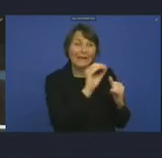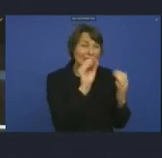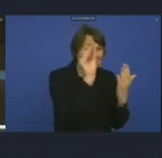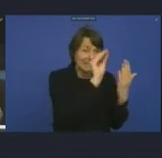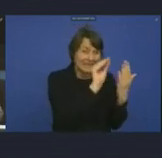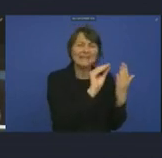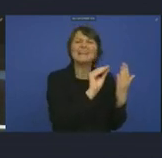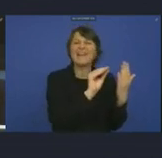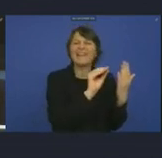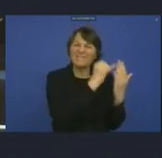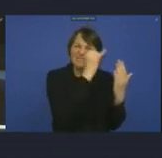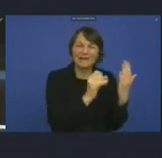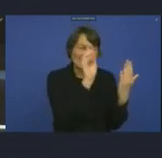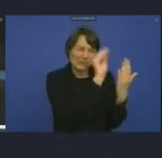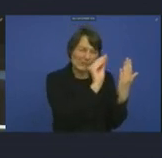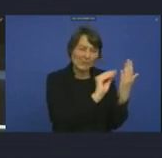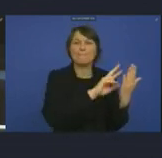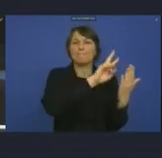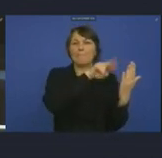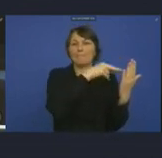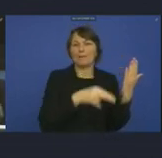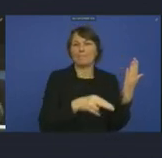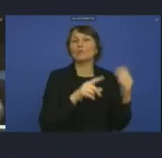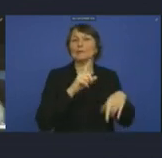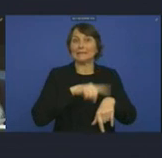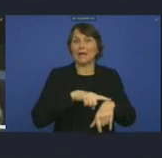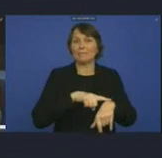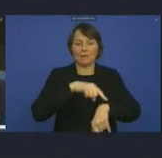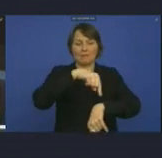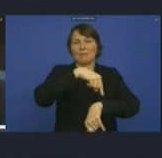is can take time.